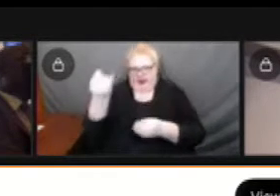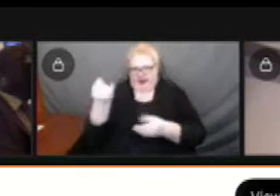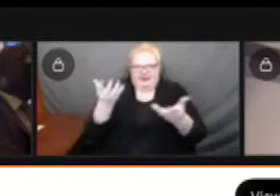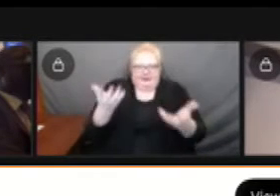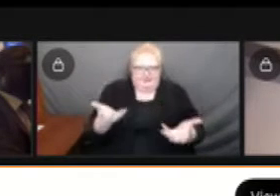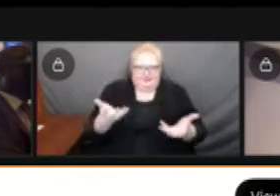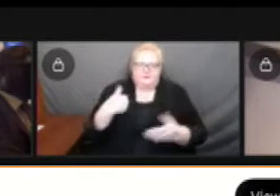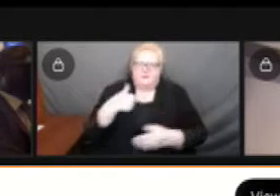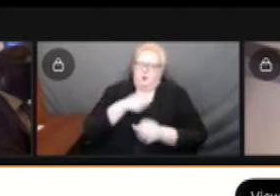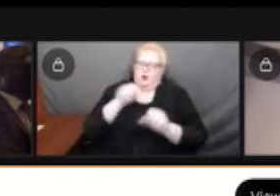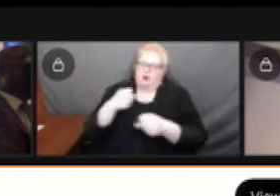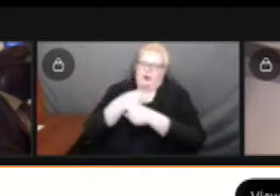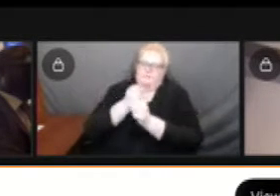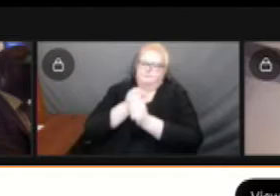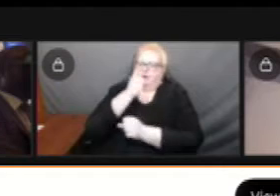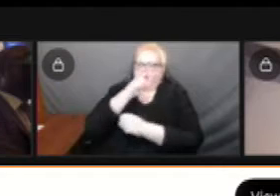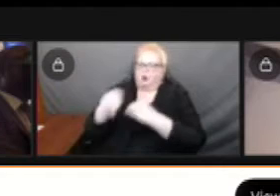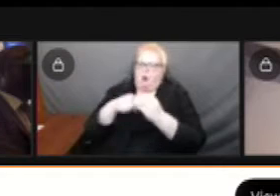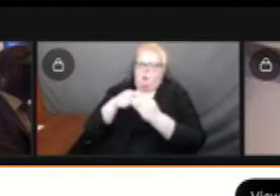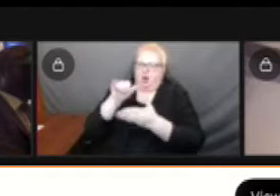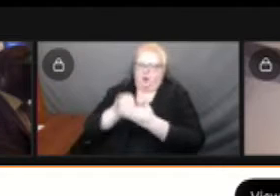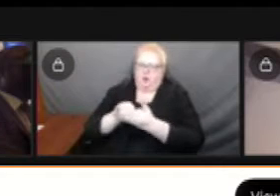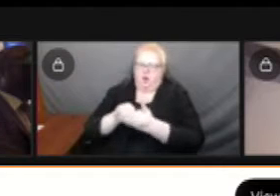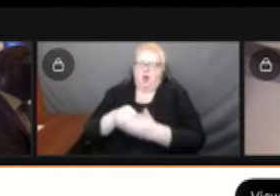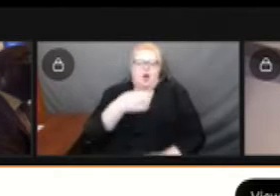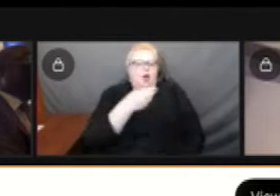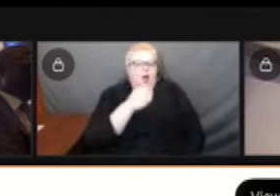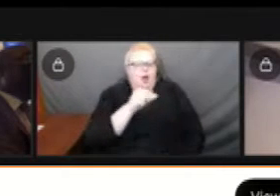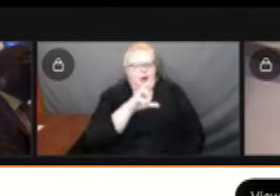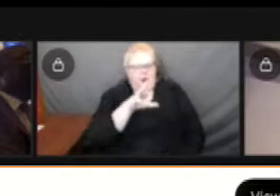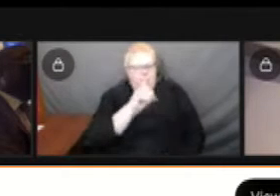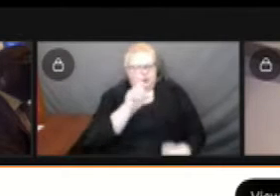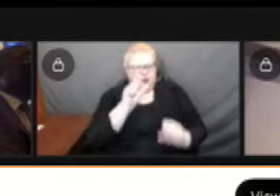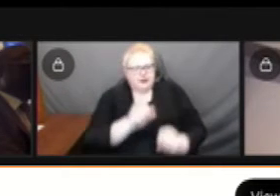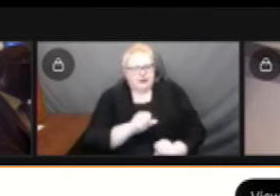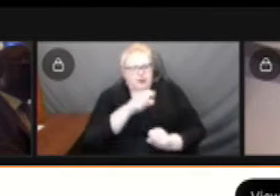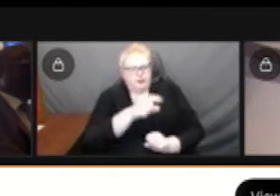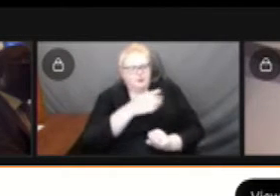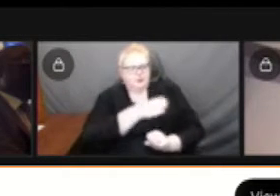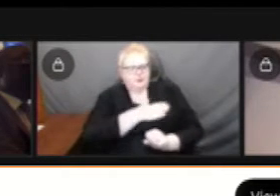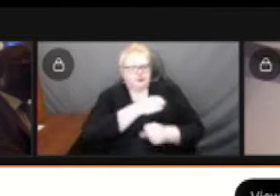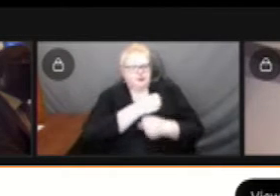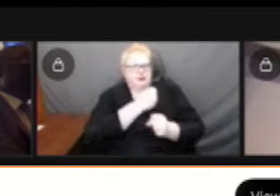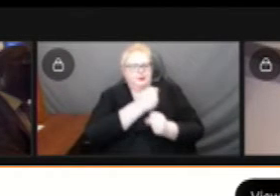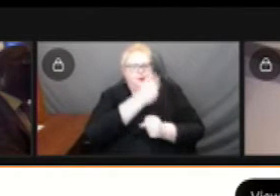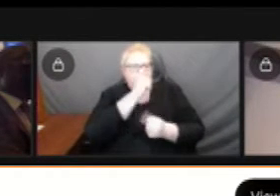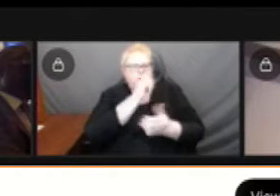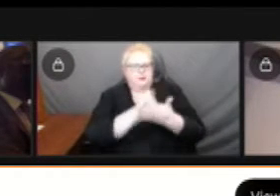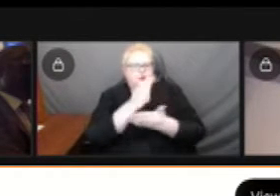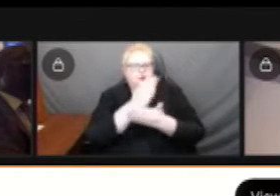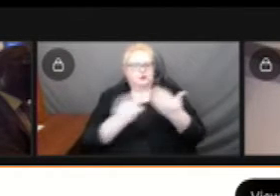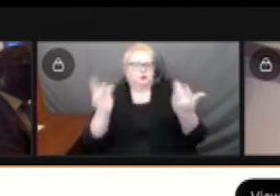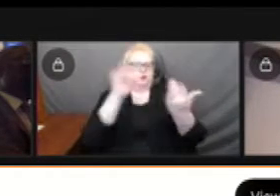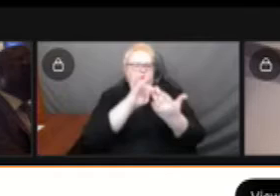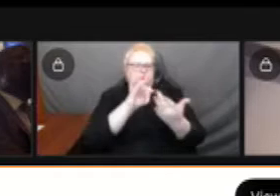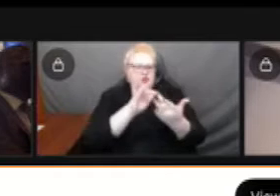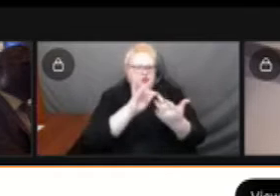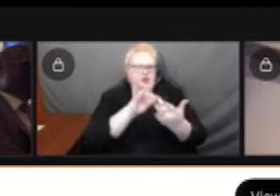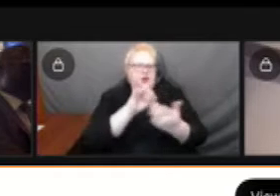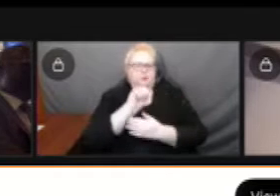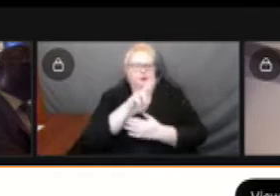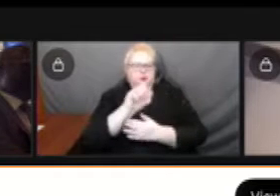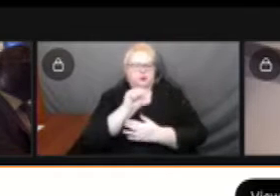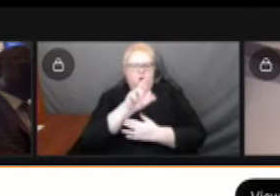that, Director Howard, if you can make sure that someone reaches out to, Mr. Arnard as well as,